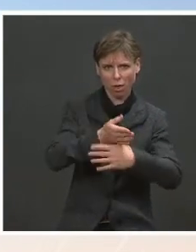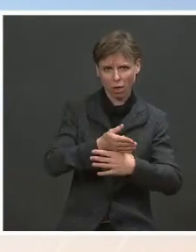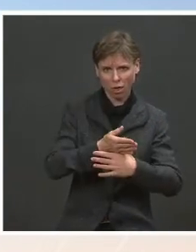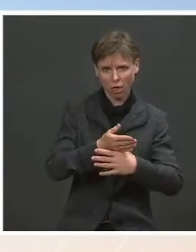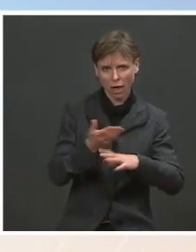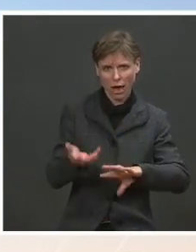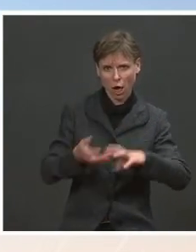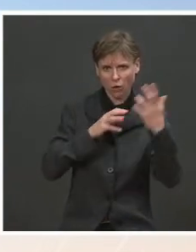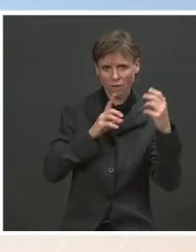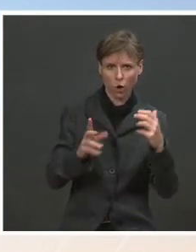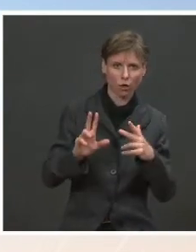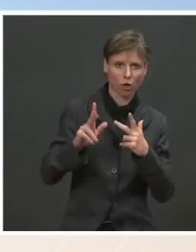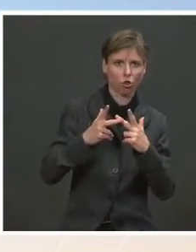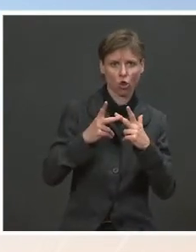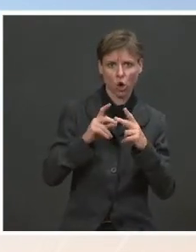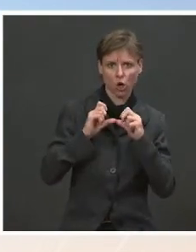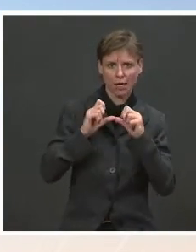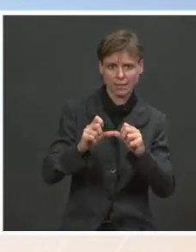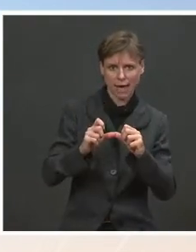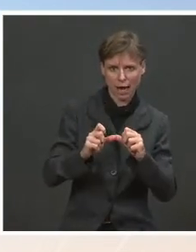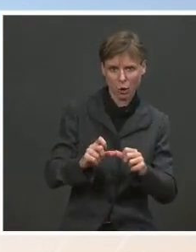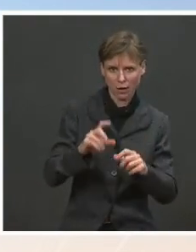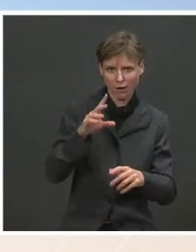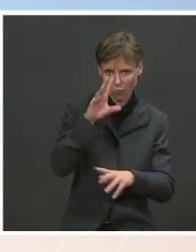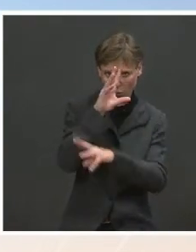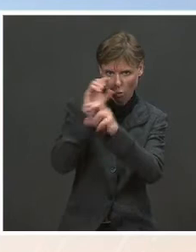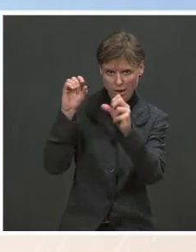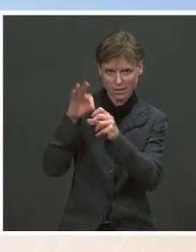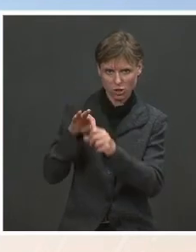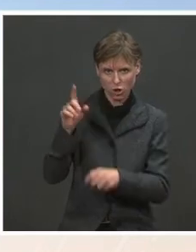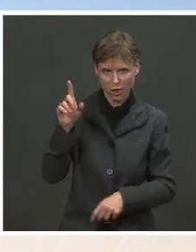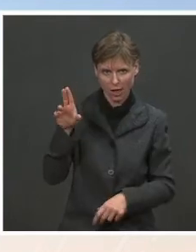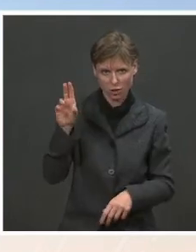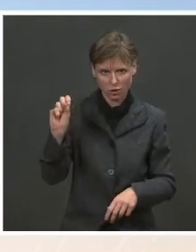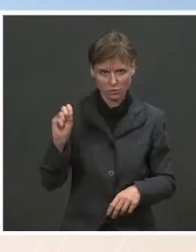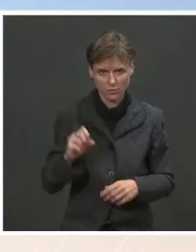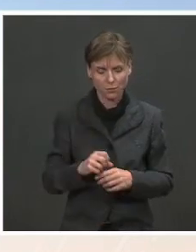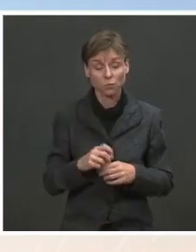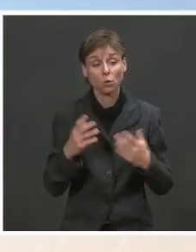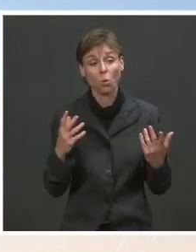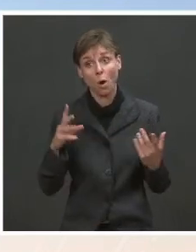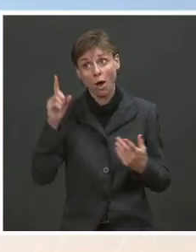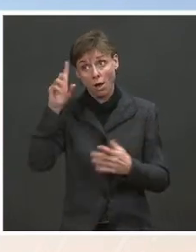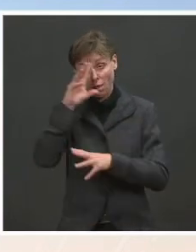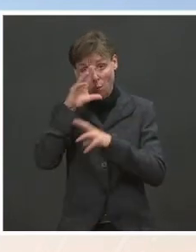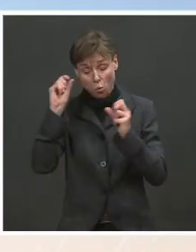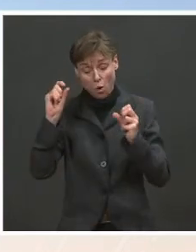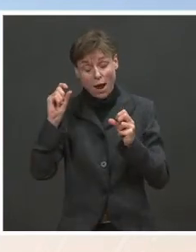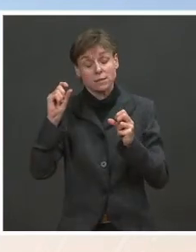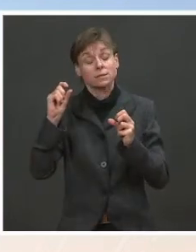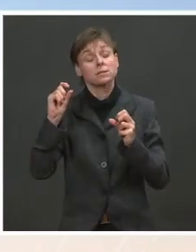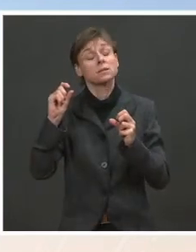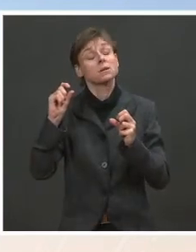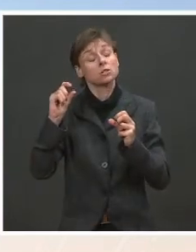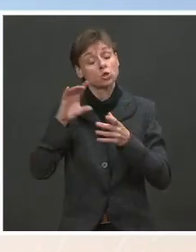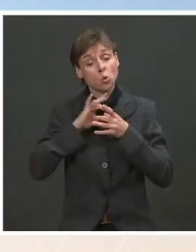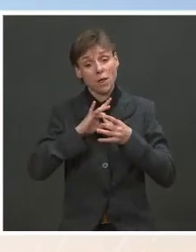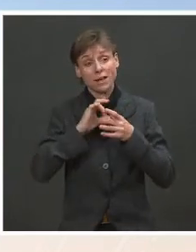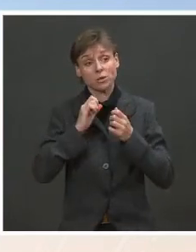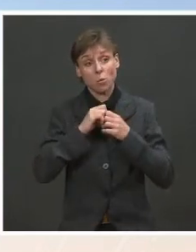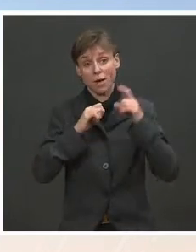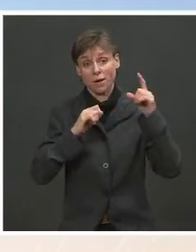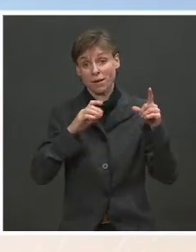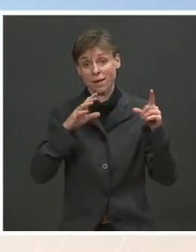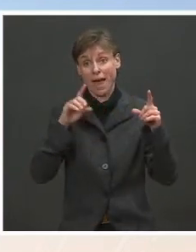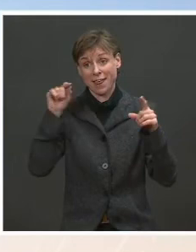first, the president's relationship and this administration's relationship with the Russians will be very different from what